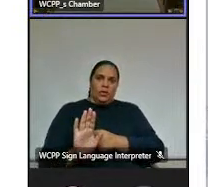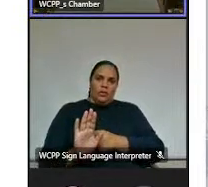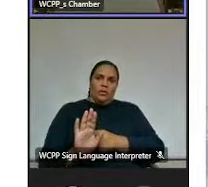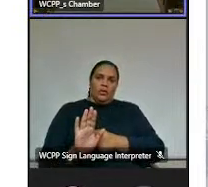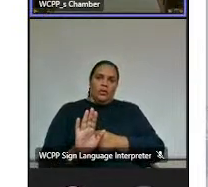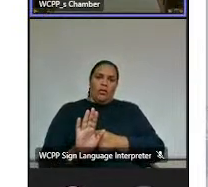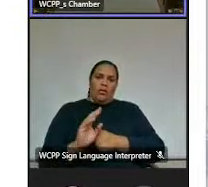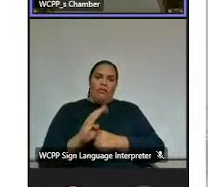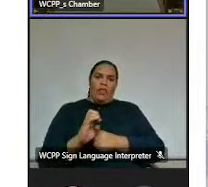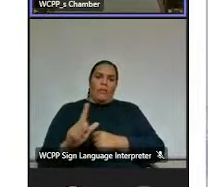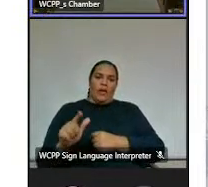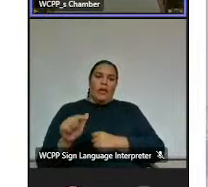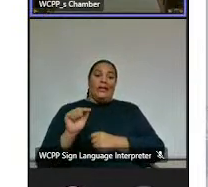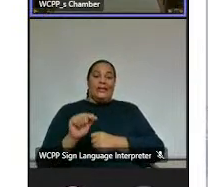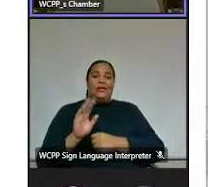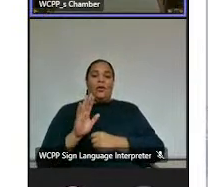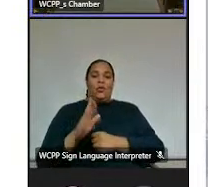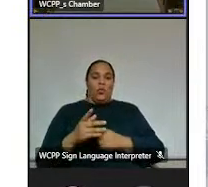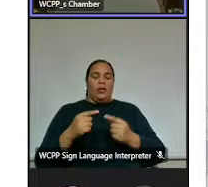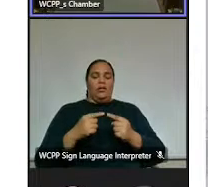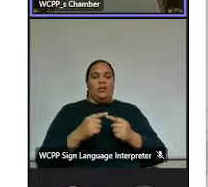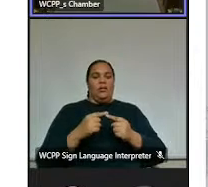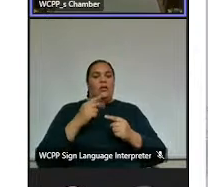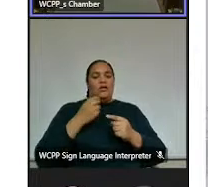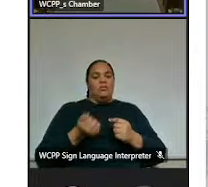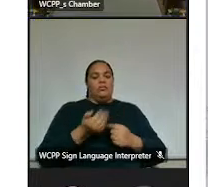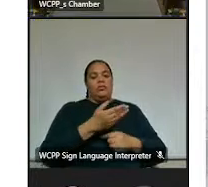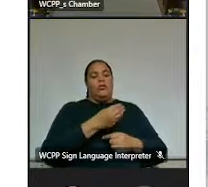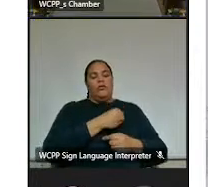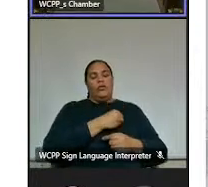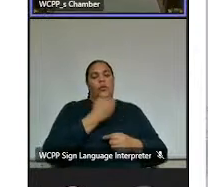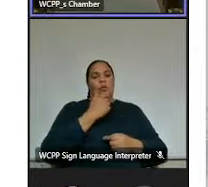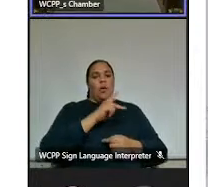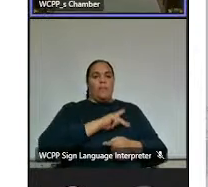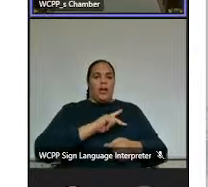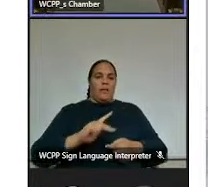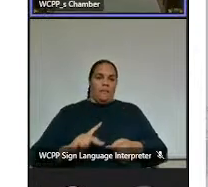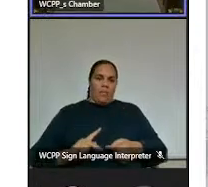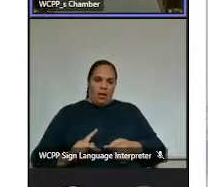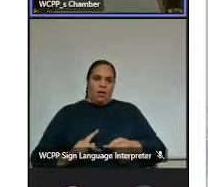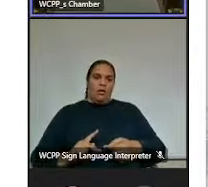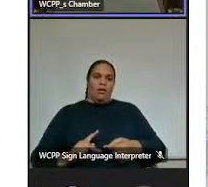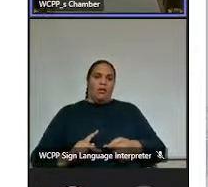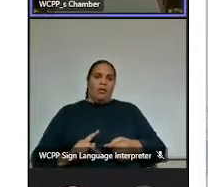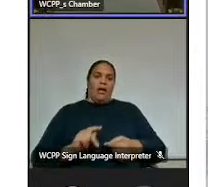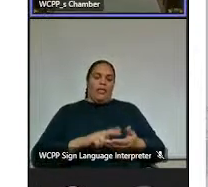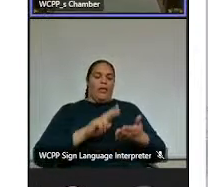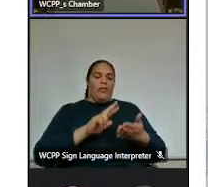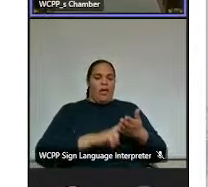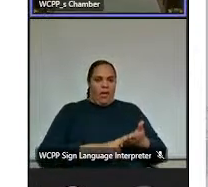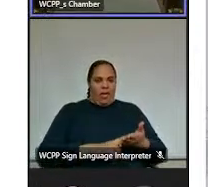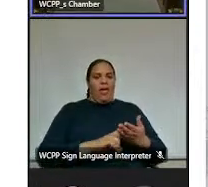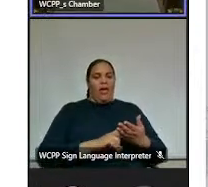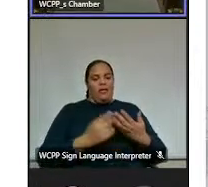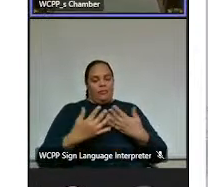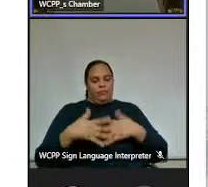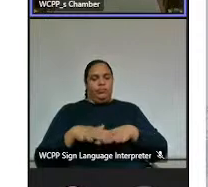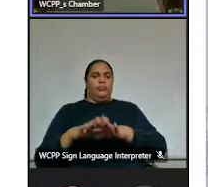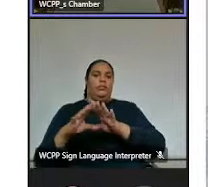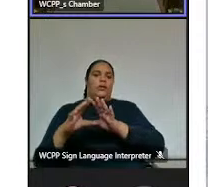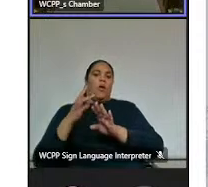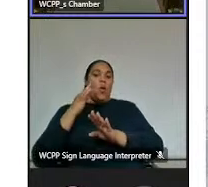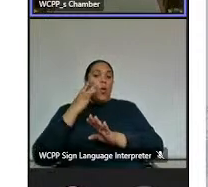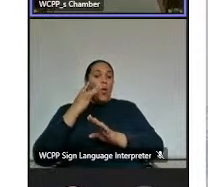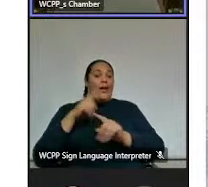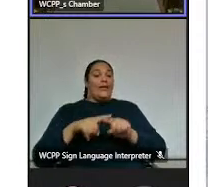of the bill. The bill will then be assented to by the Premier. The Act will then come into operation at the date